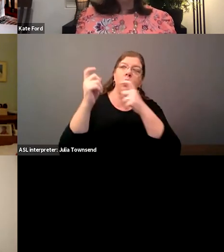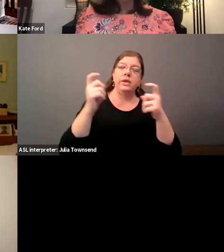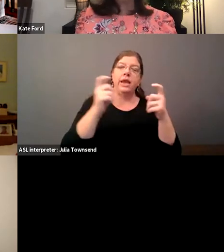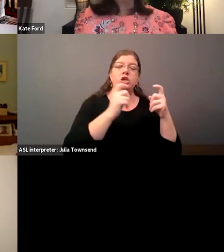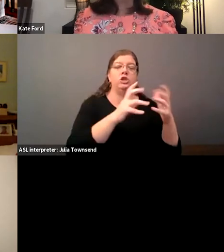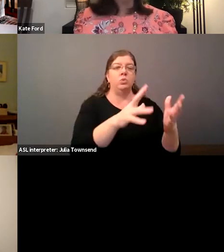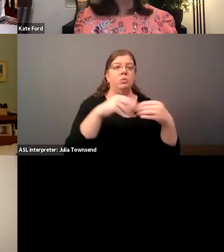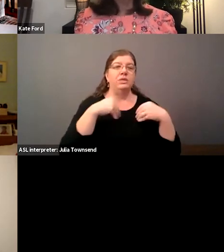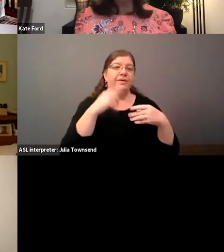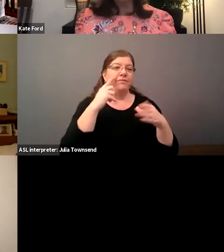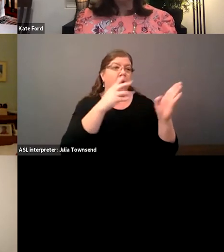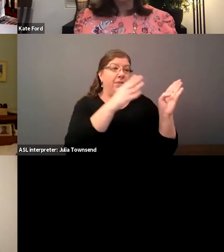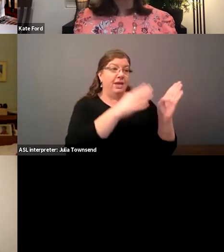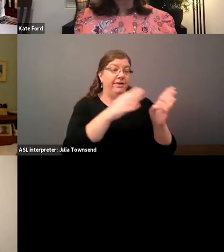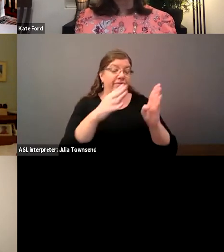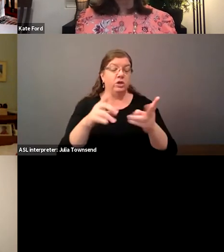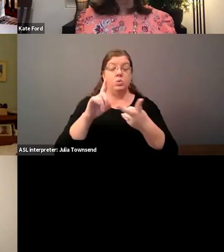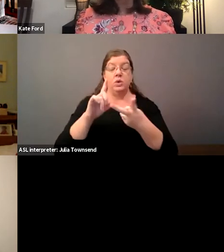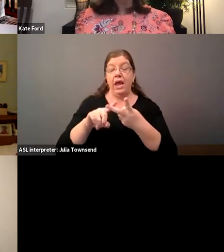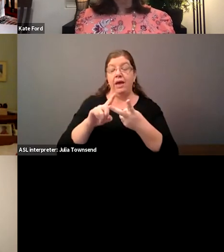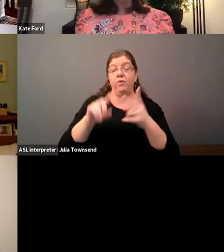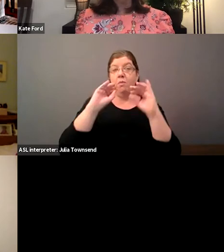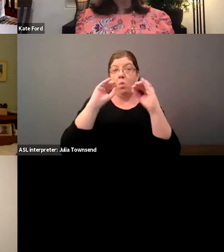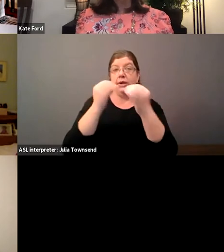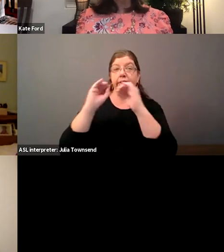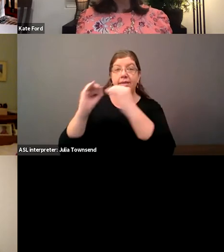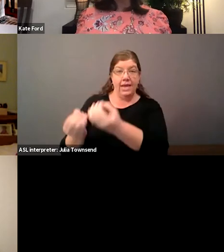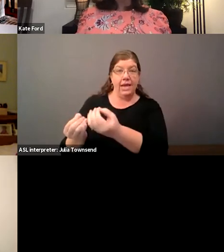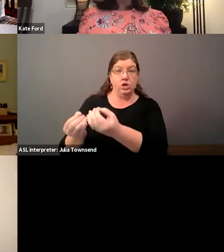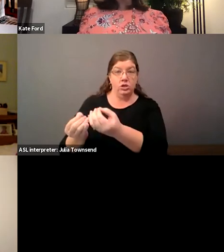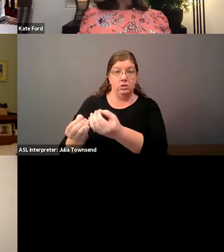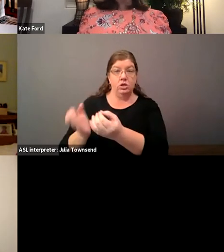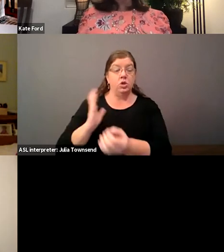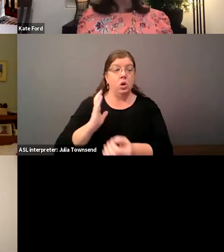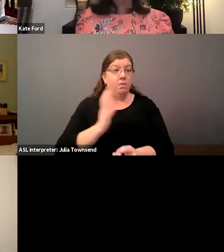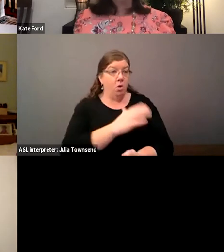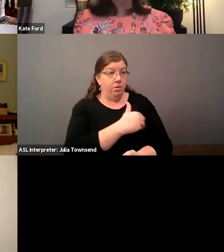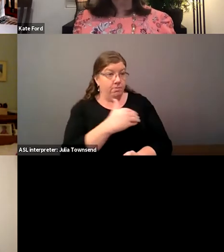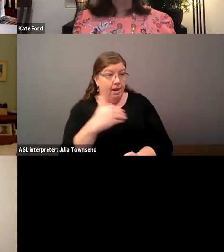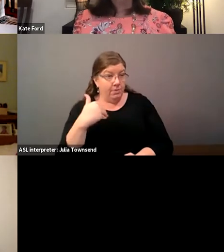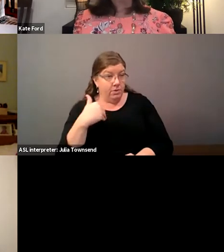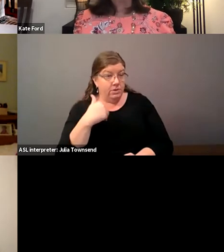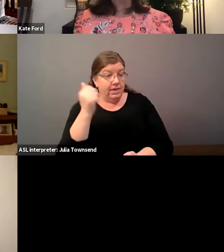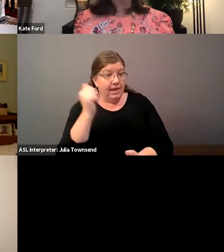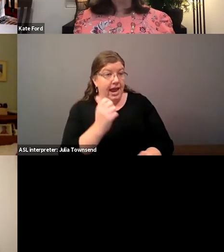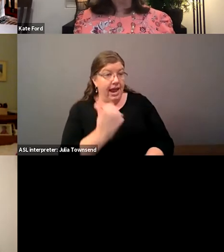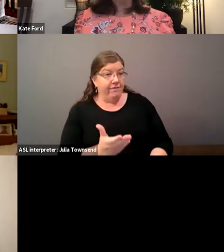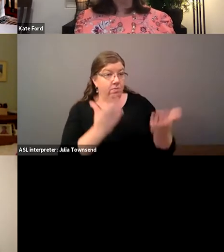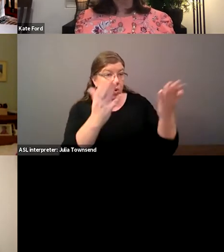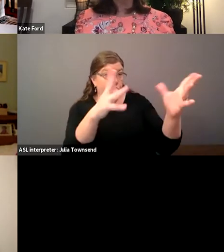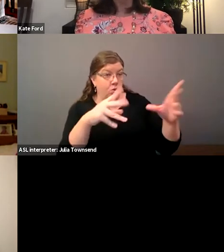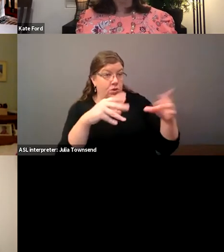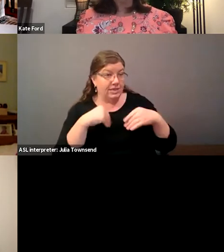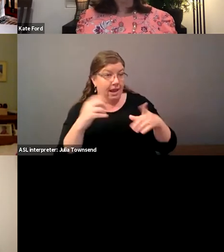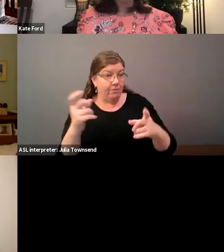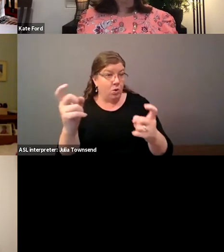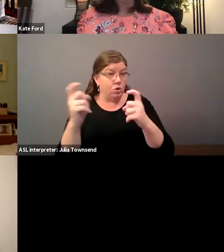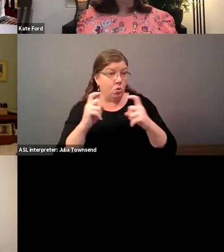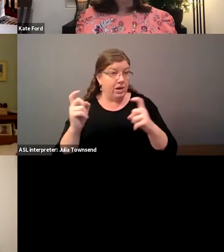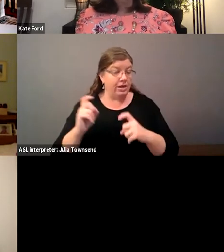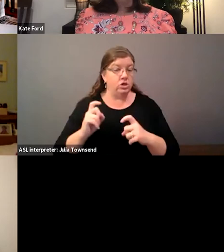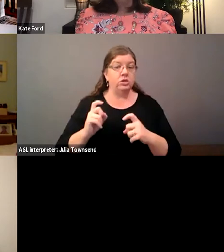from individuals and from organizations so board members may i have a motion to accept the donations